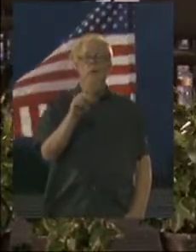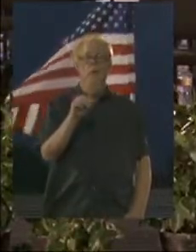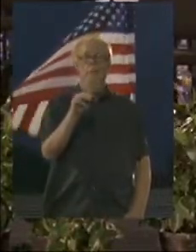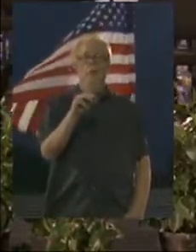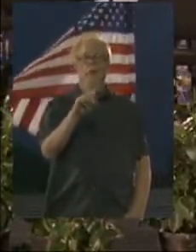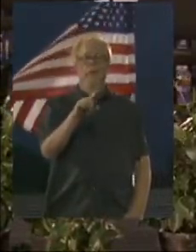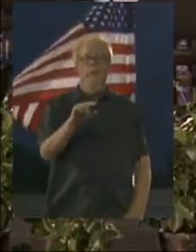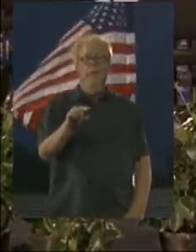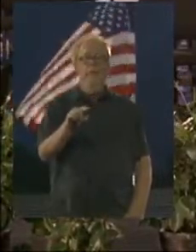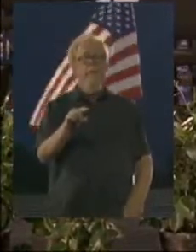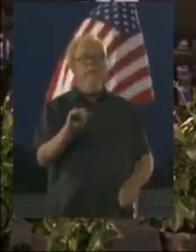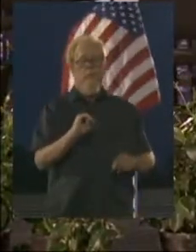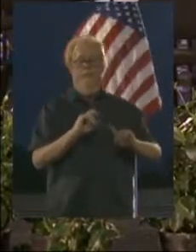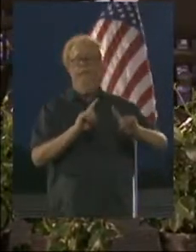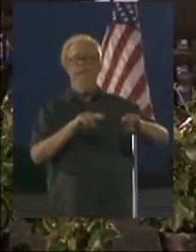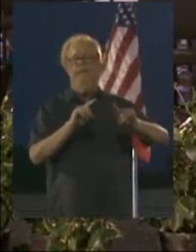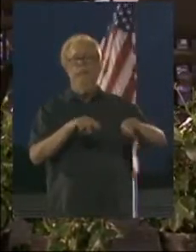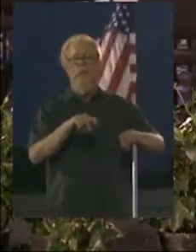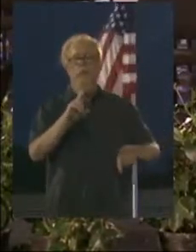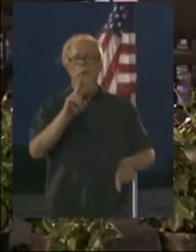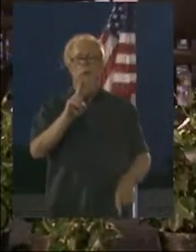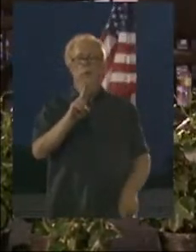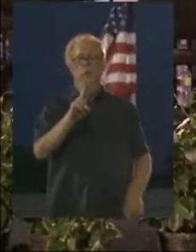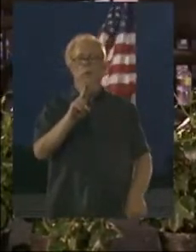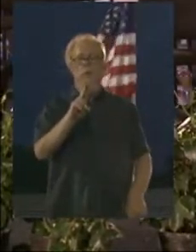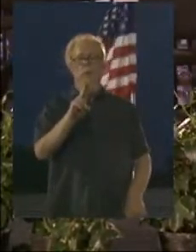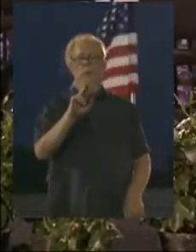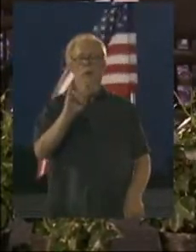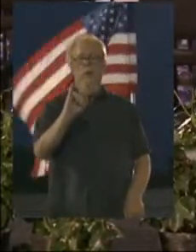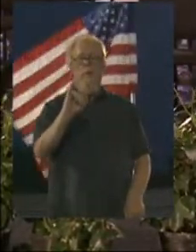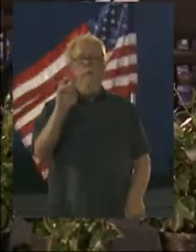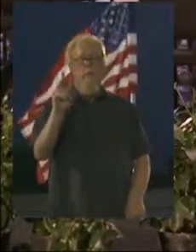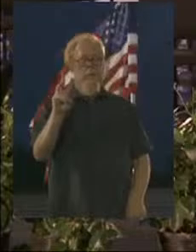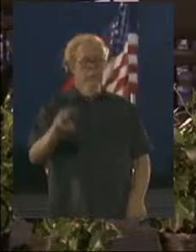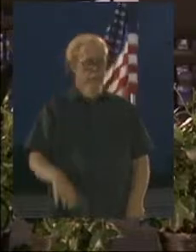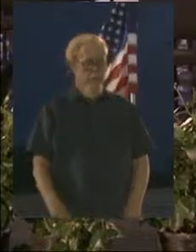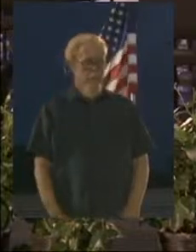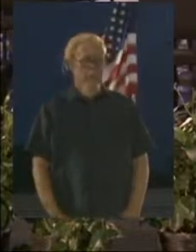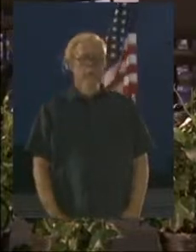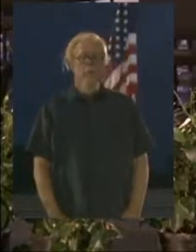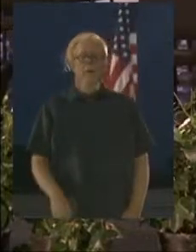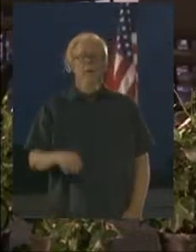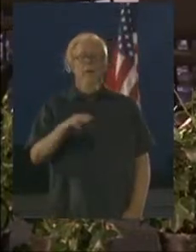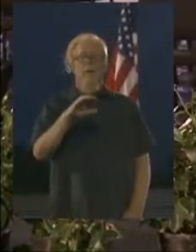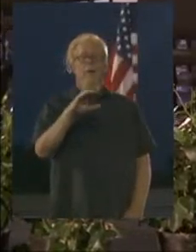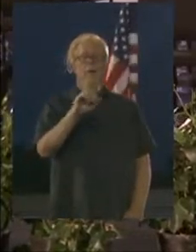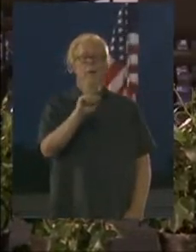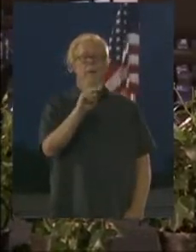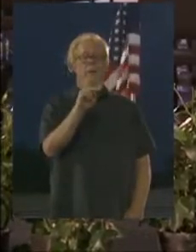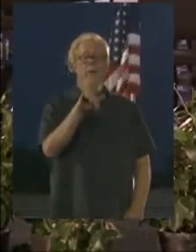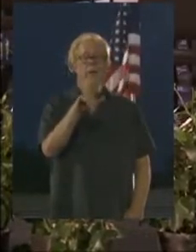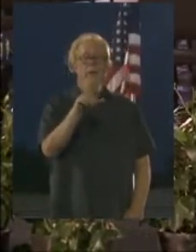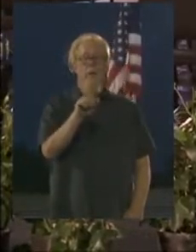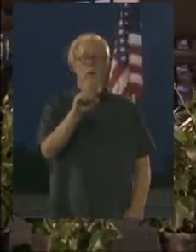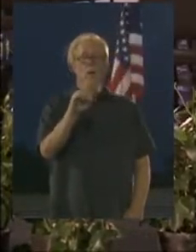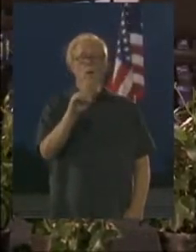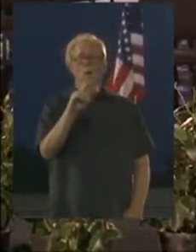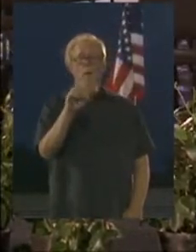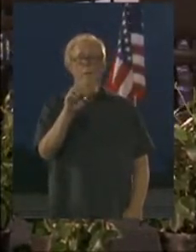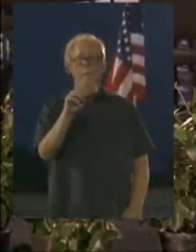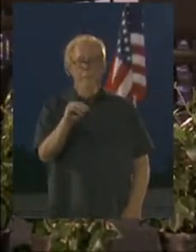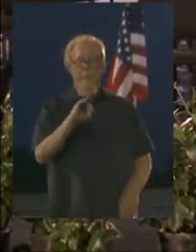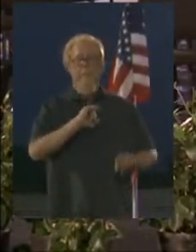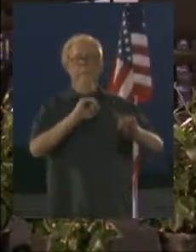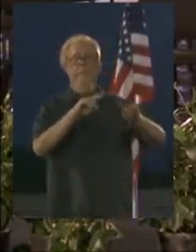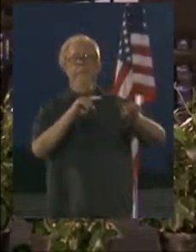Martinez will be attending the University of the Incarnate Word. Anaya Odom will be attending